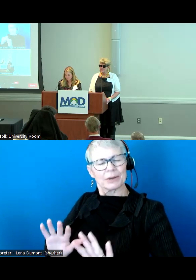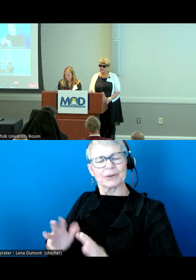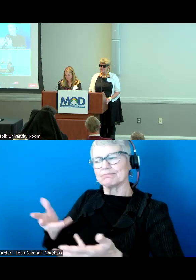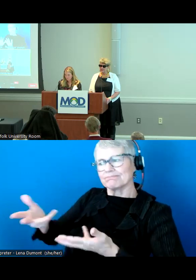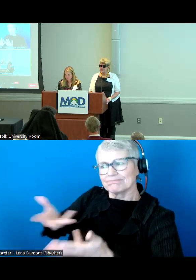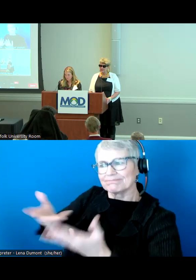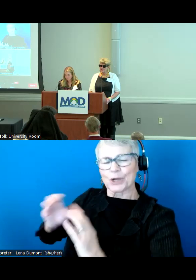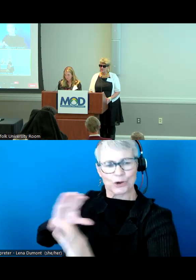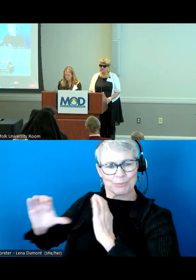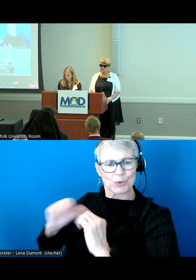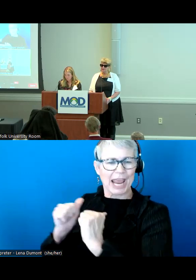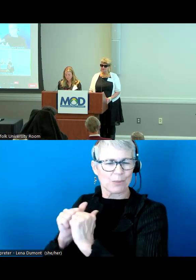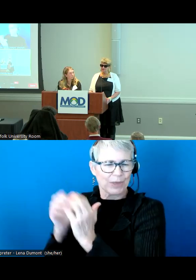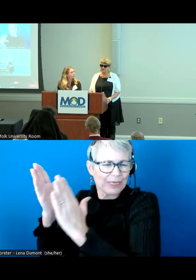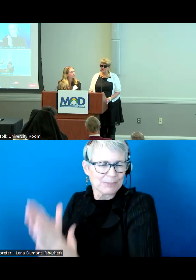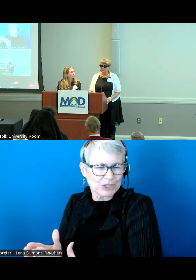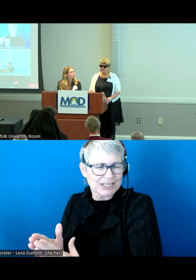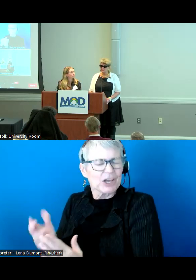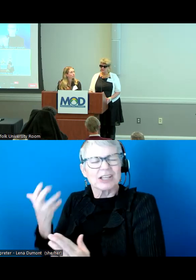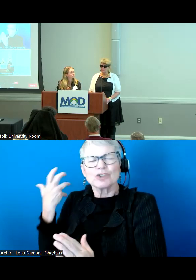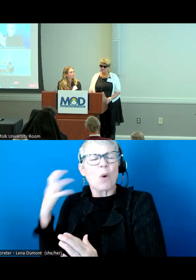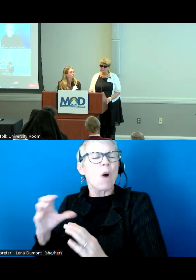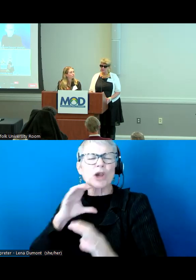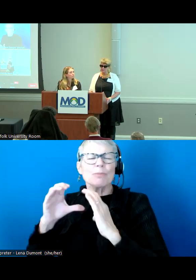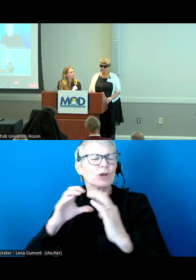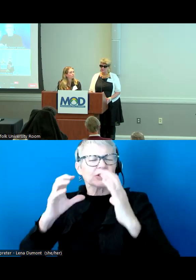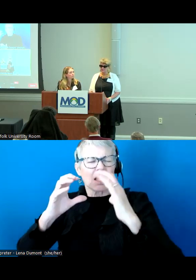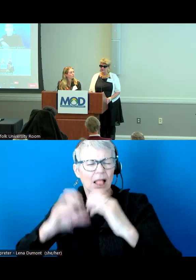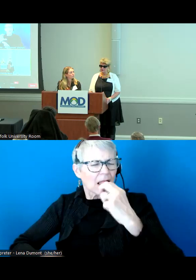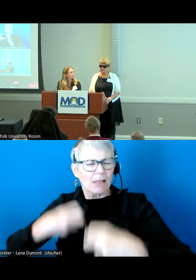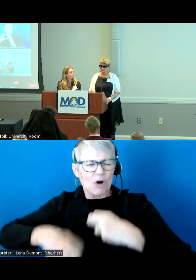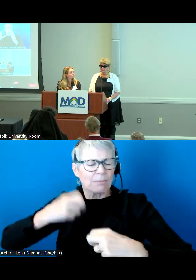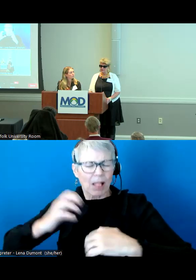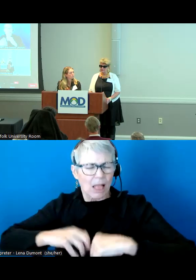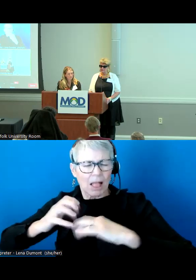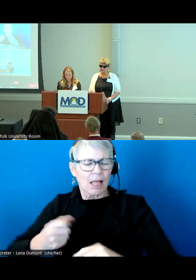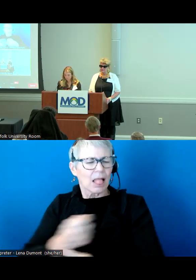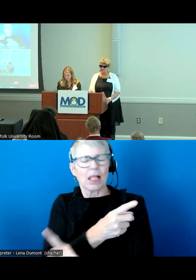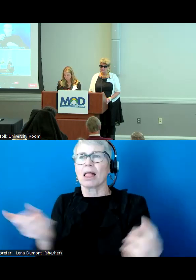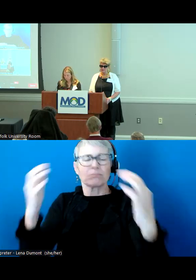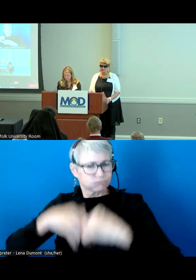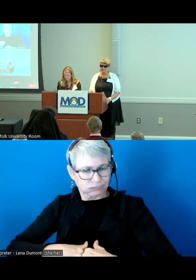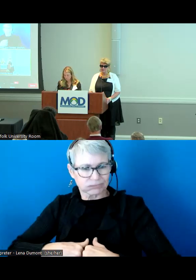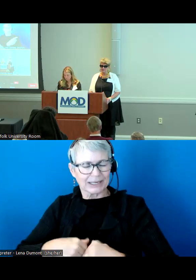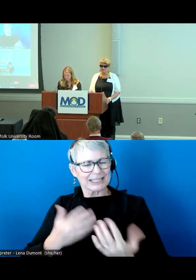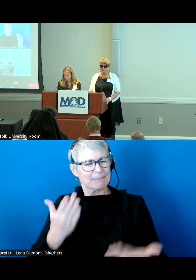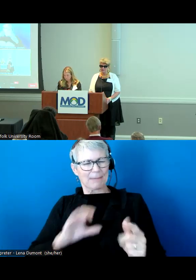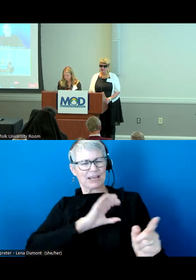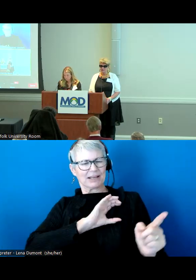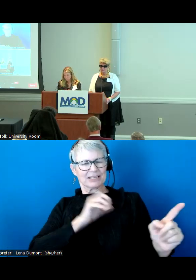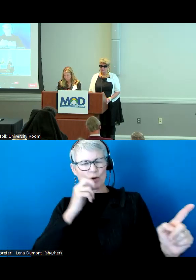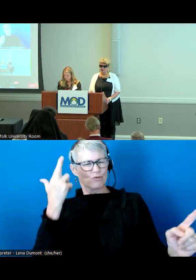it due to communication issues and possible problems, if they don't realize that the person has that particular